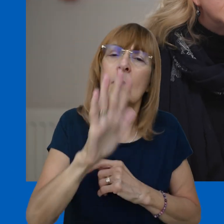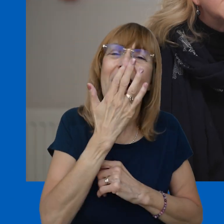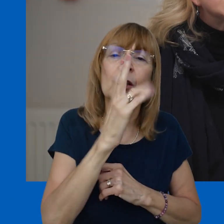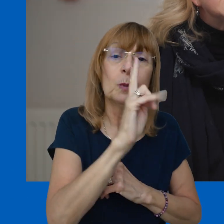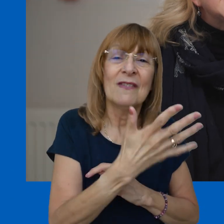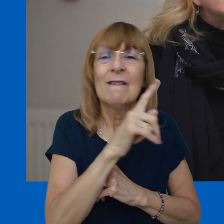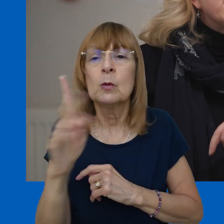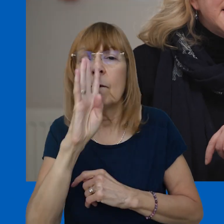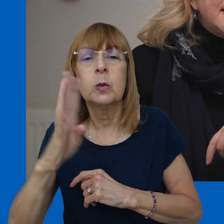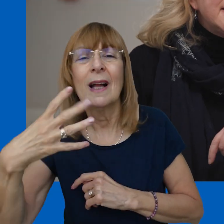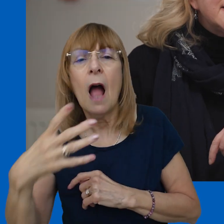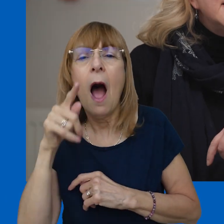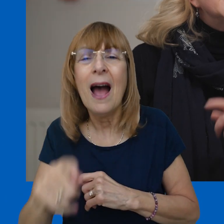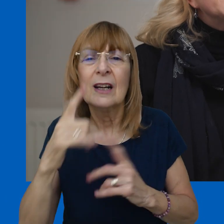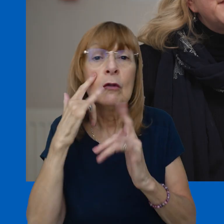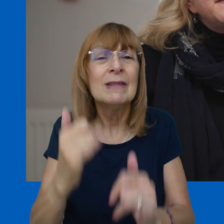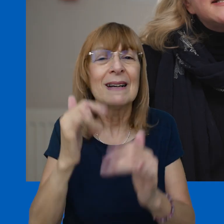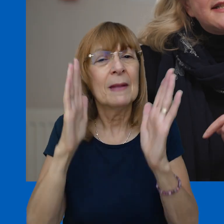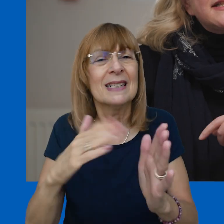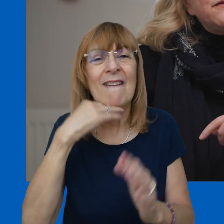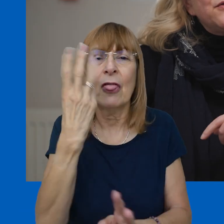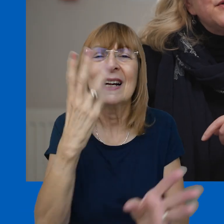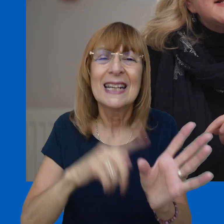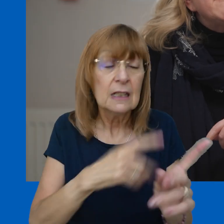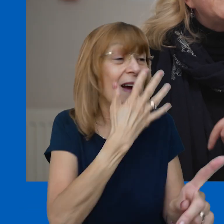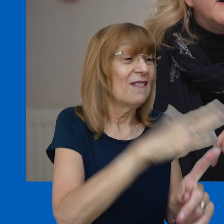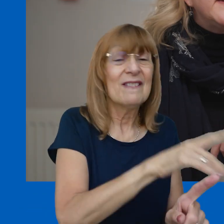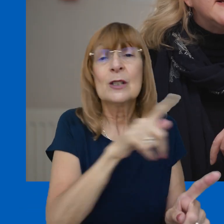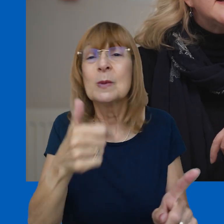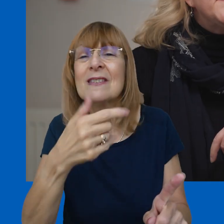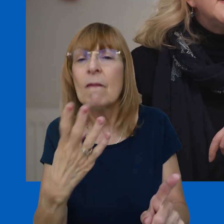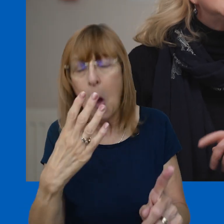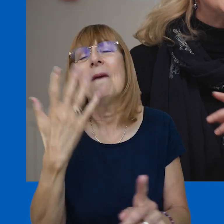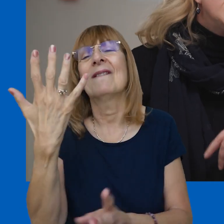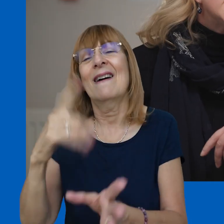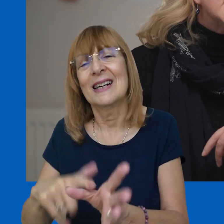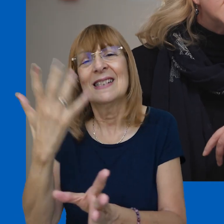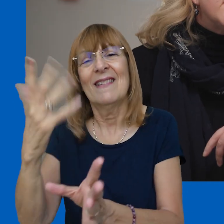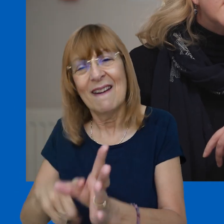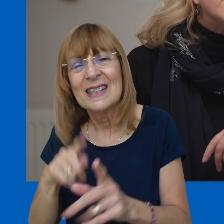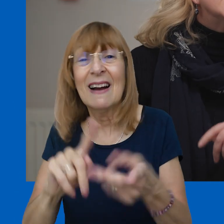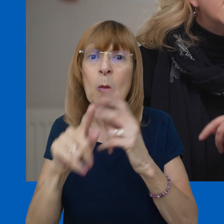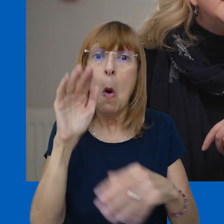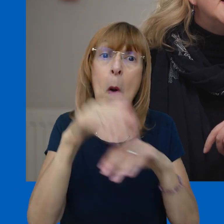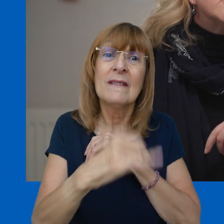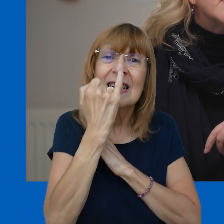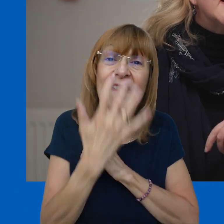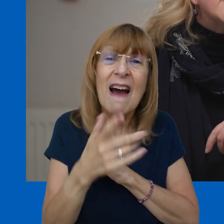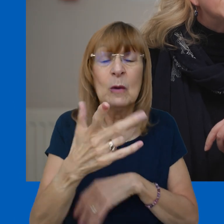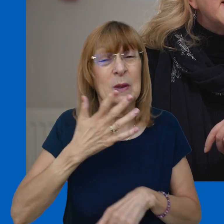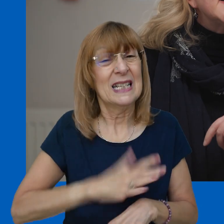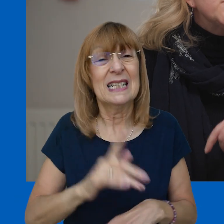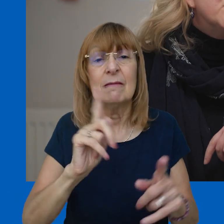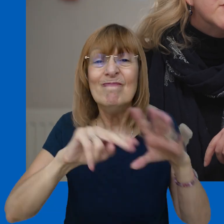49, you should have screening every 3 years, and from 50 to 64, it's every 5 years. If you're over 65, you'll only need